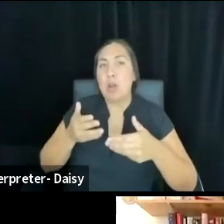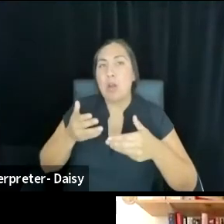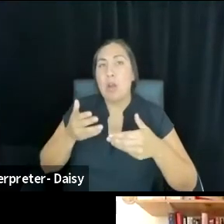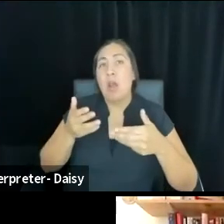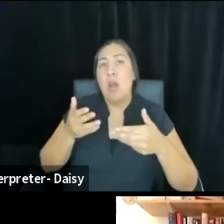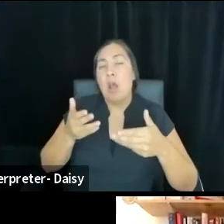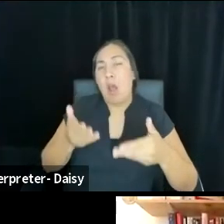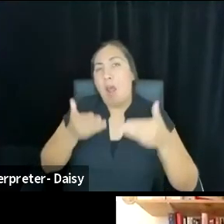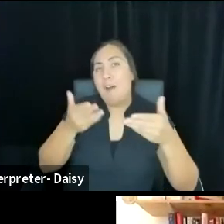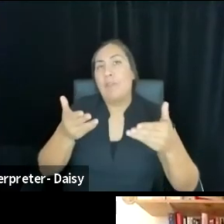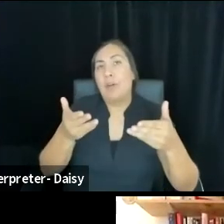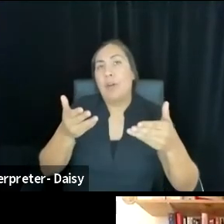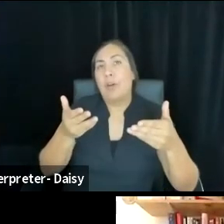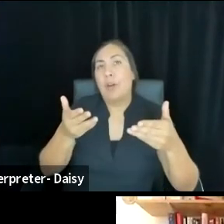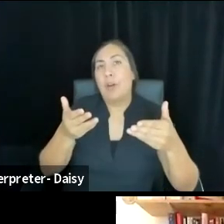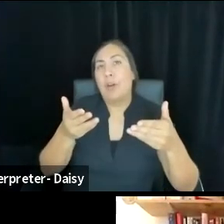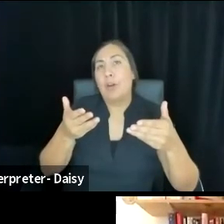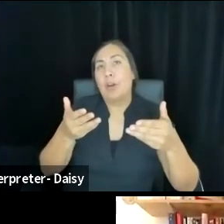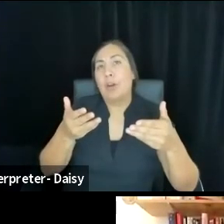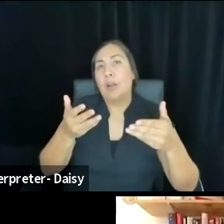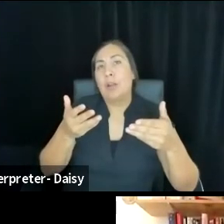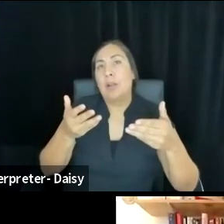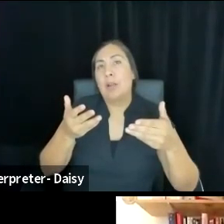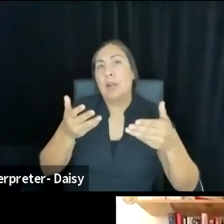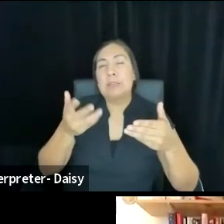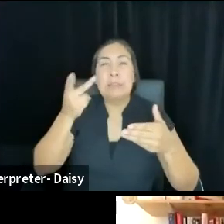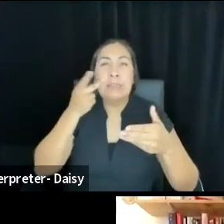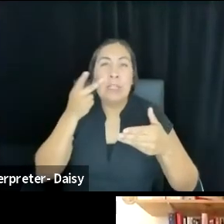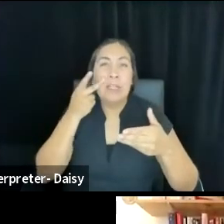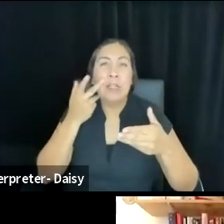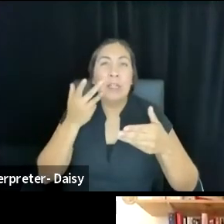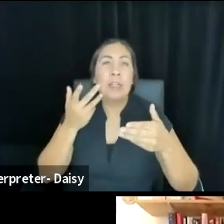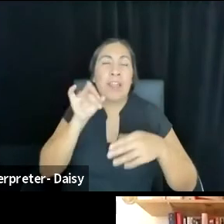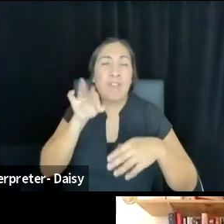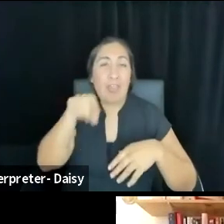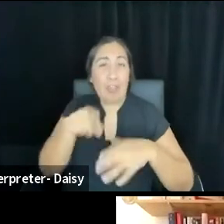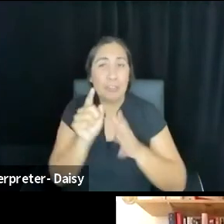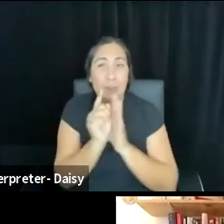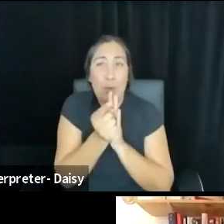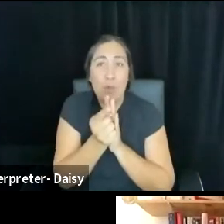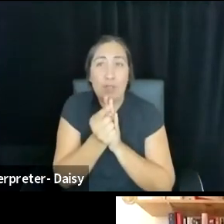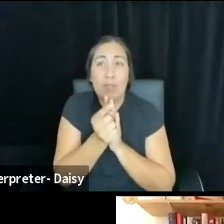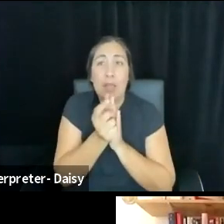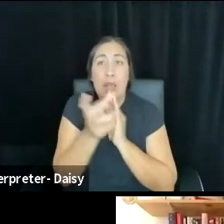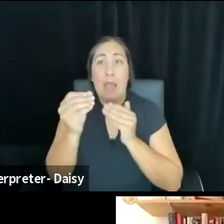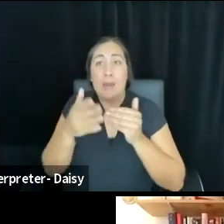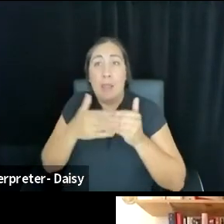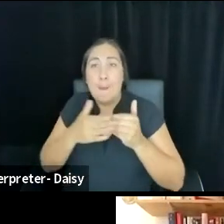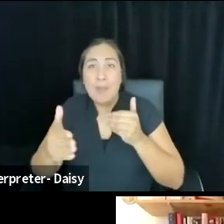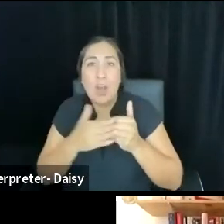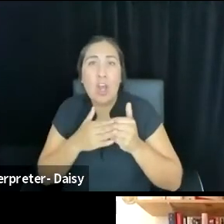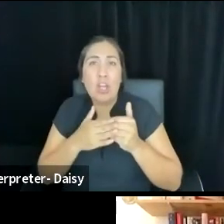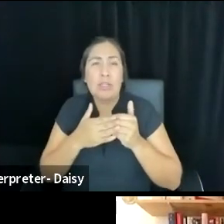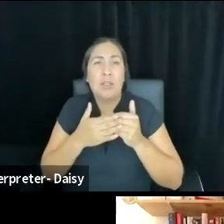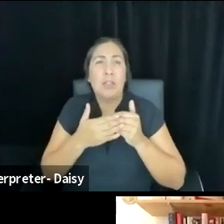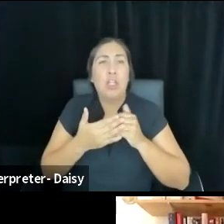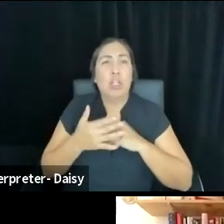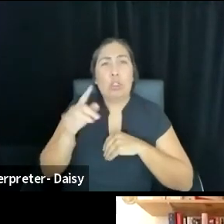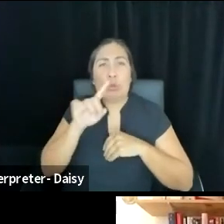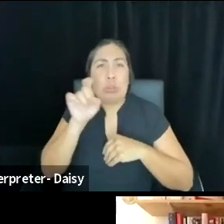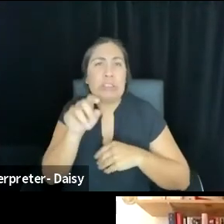moment and beyond? The idea that you're offering, that, you know, the sort of what if, like what